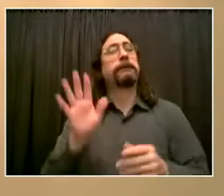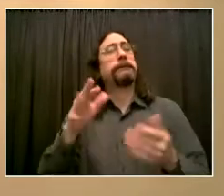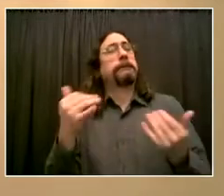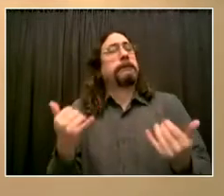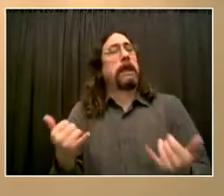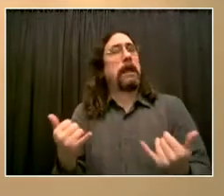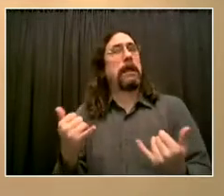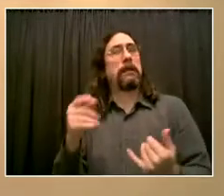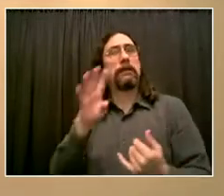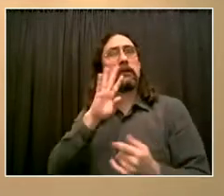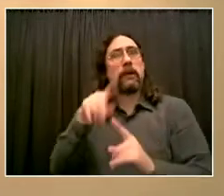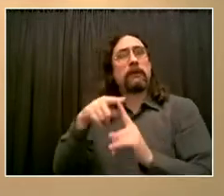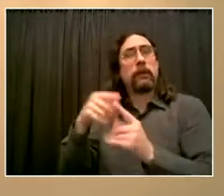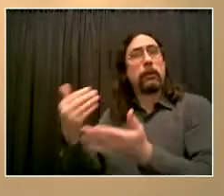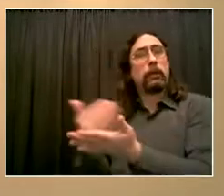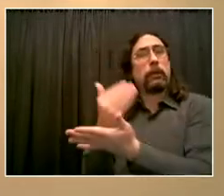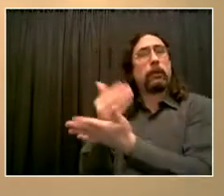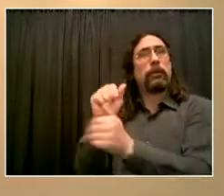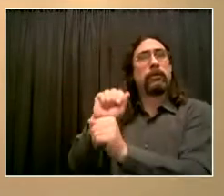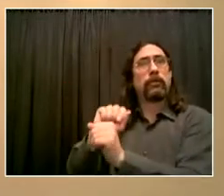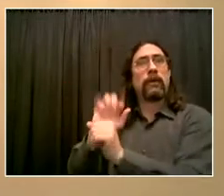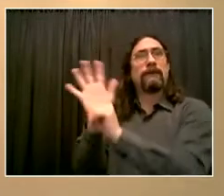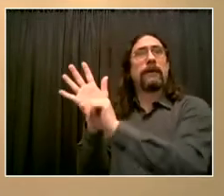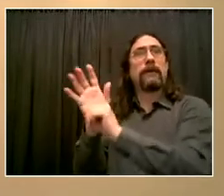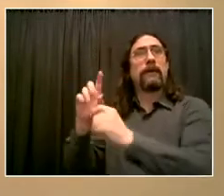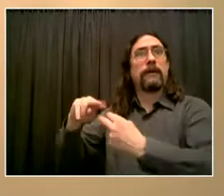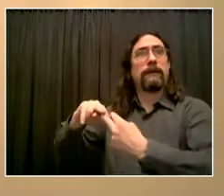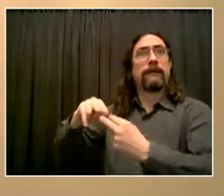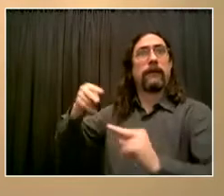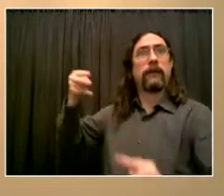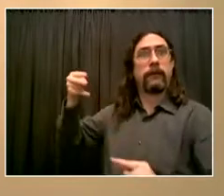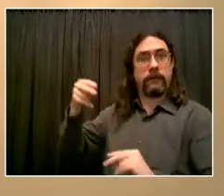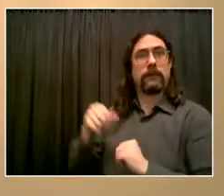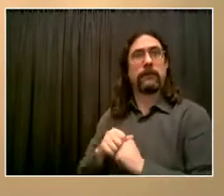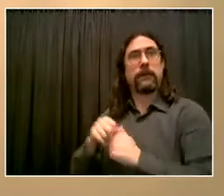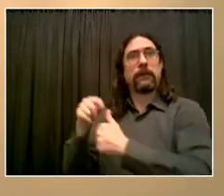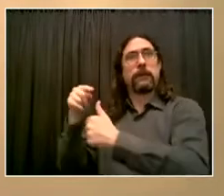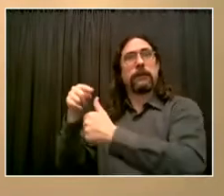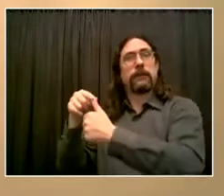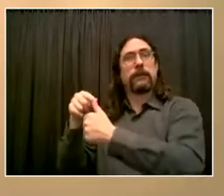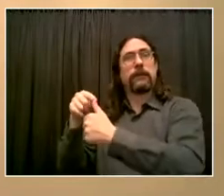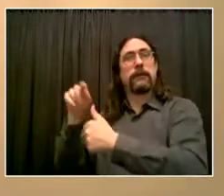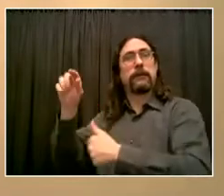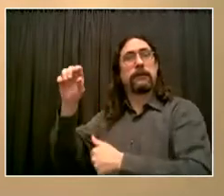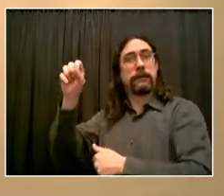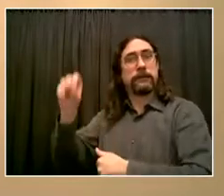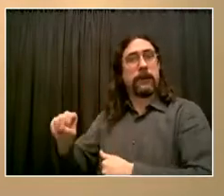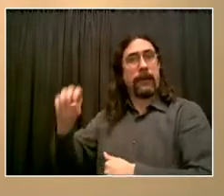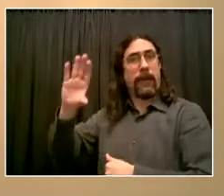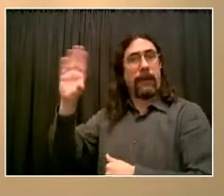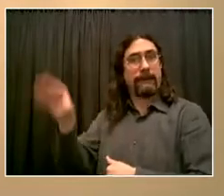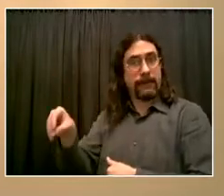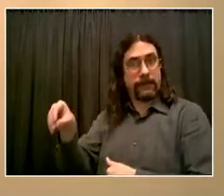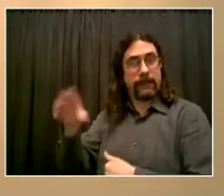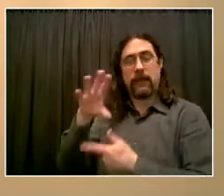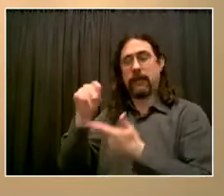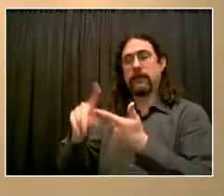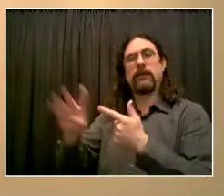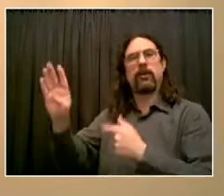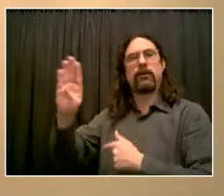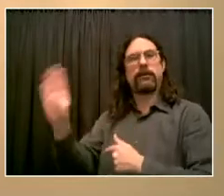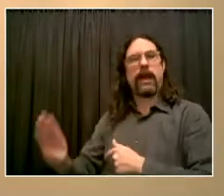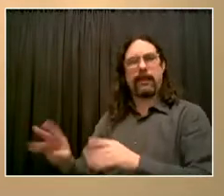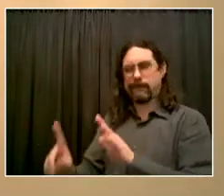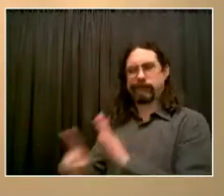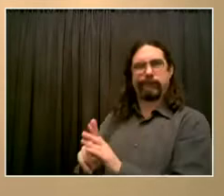immune response more so than some of the other variants of the virus. And so that's something that we are following closely, and